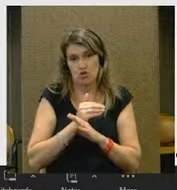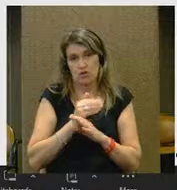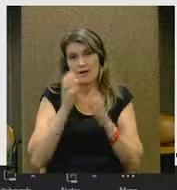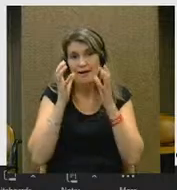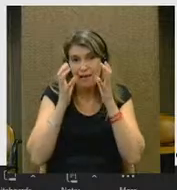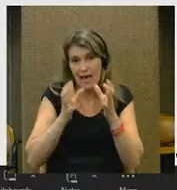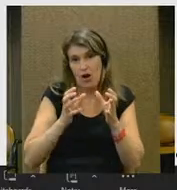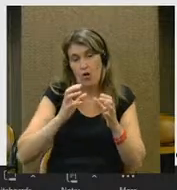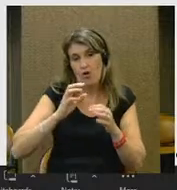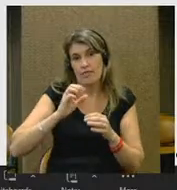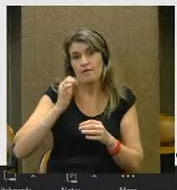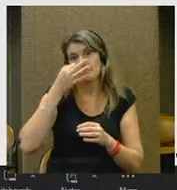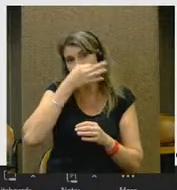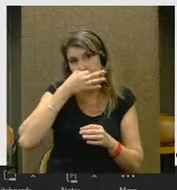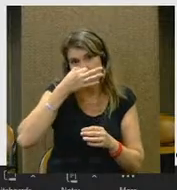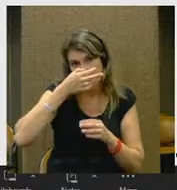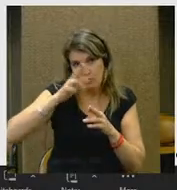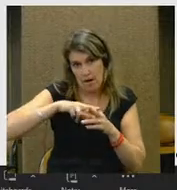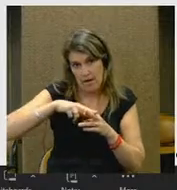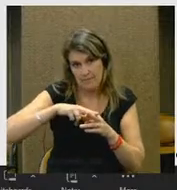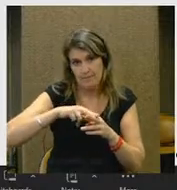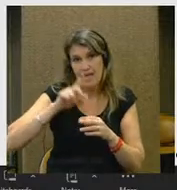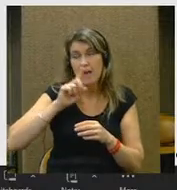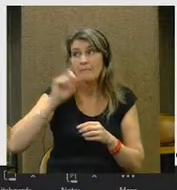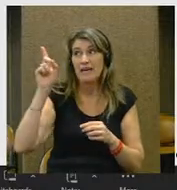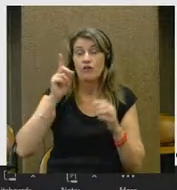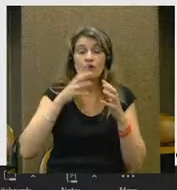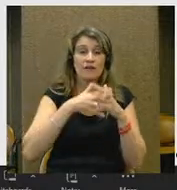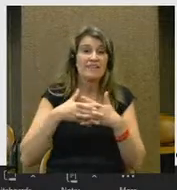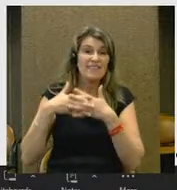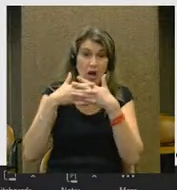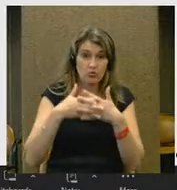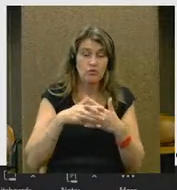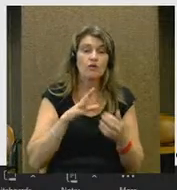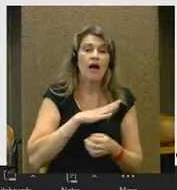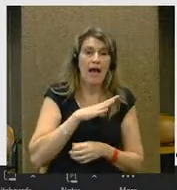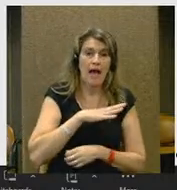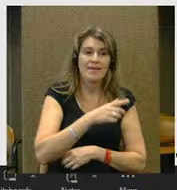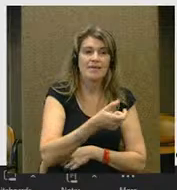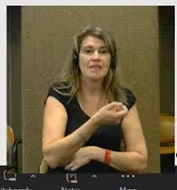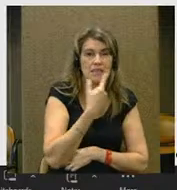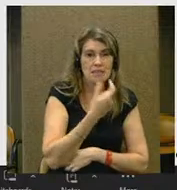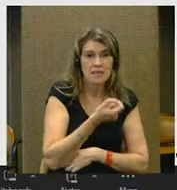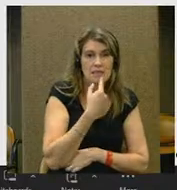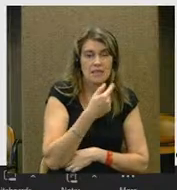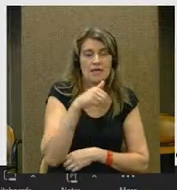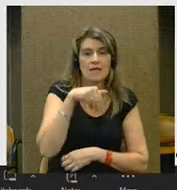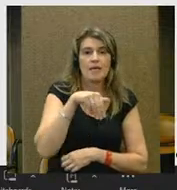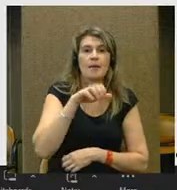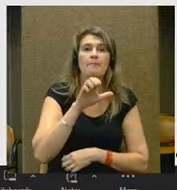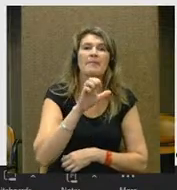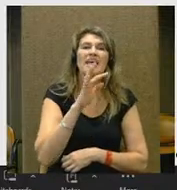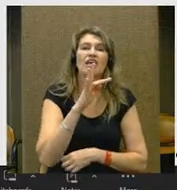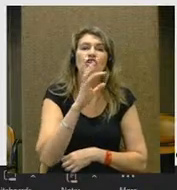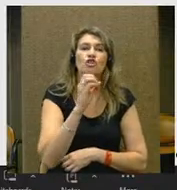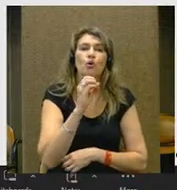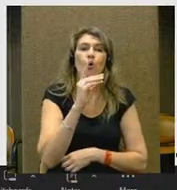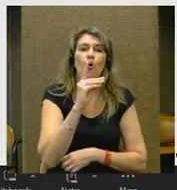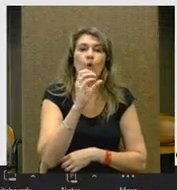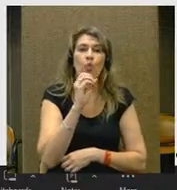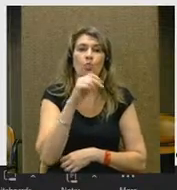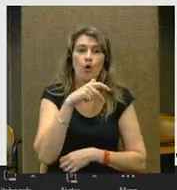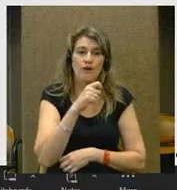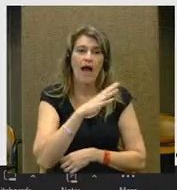available. For example, methadone in the United States, it's interesting. Methadone can be, if you